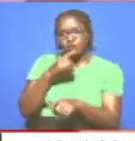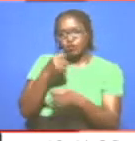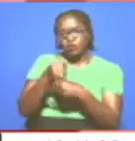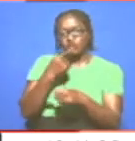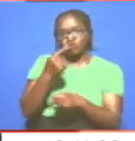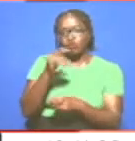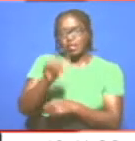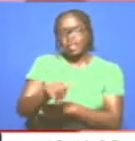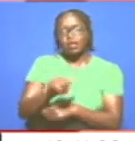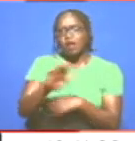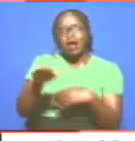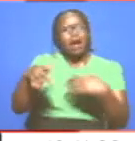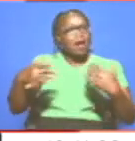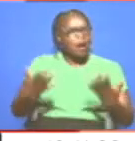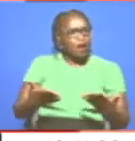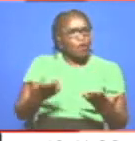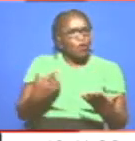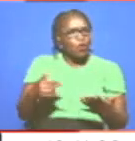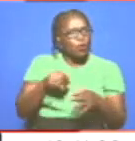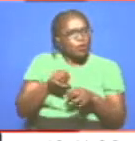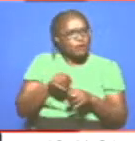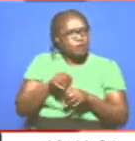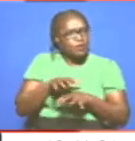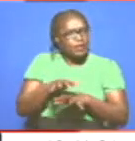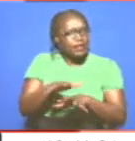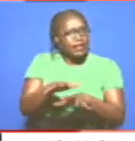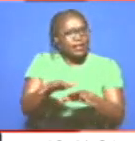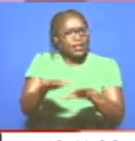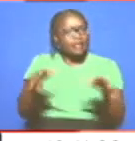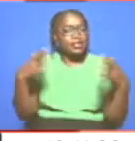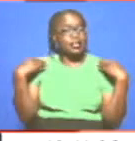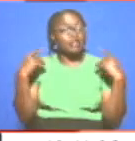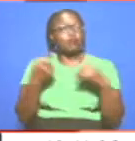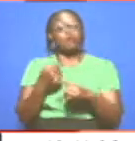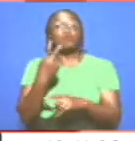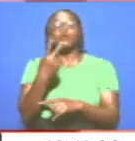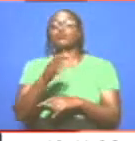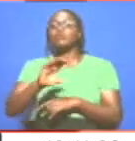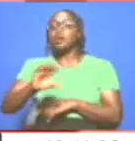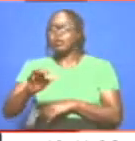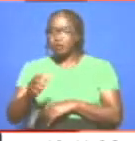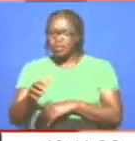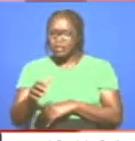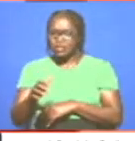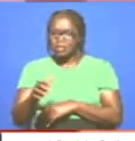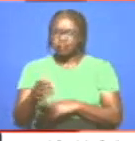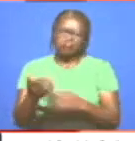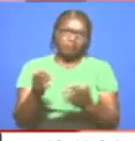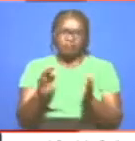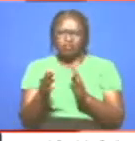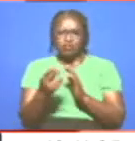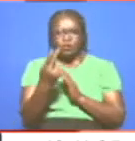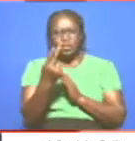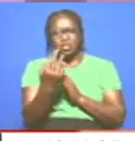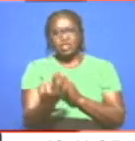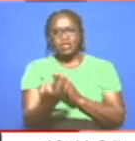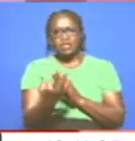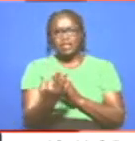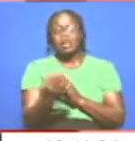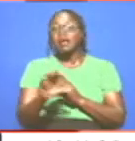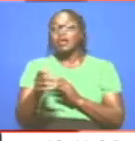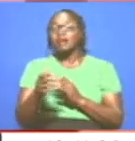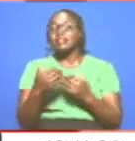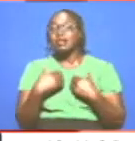we spread the game from 2 counties to about 23 counties, which we have at the moment,